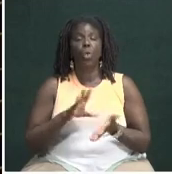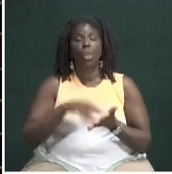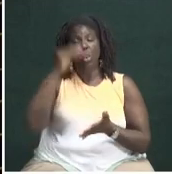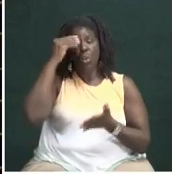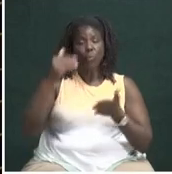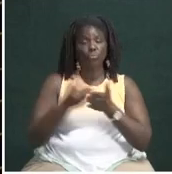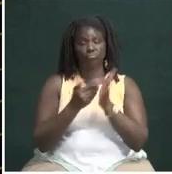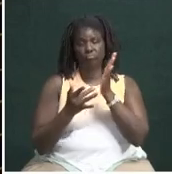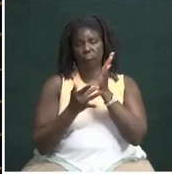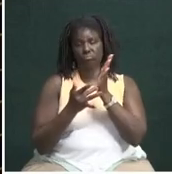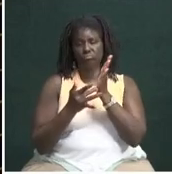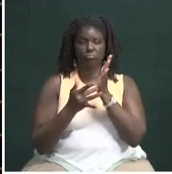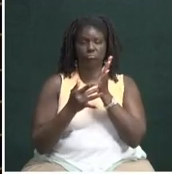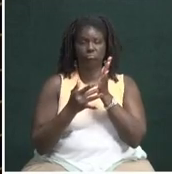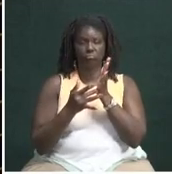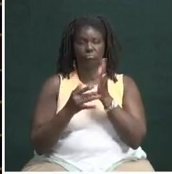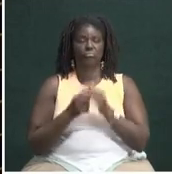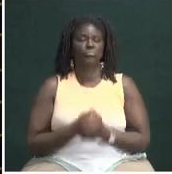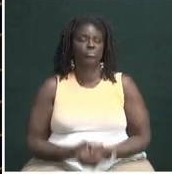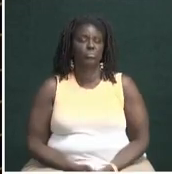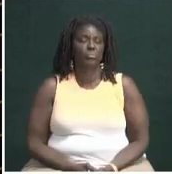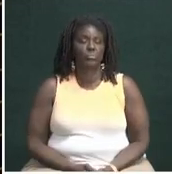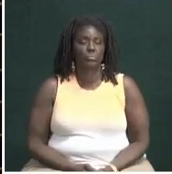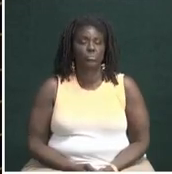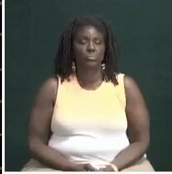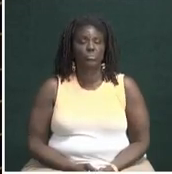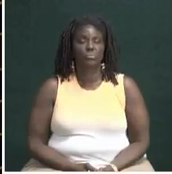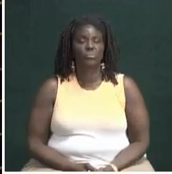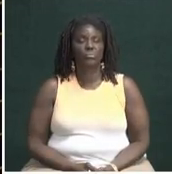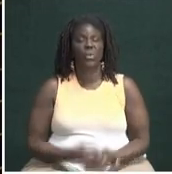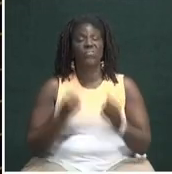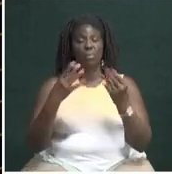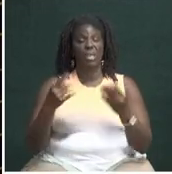this ever-changing new virtual world. And